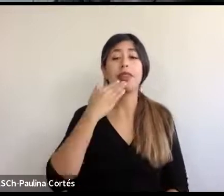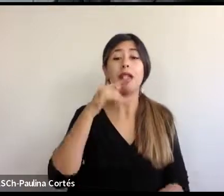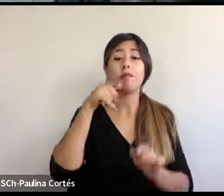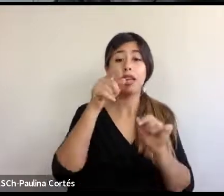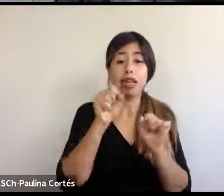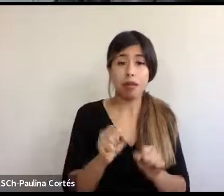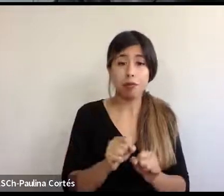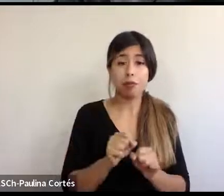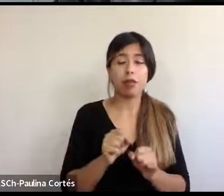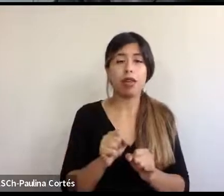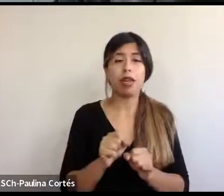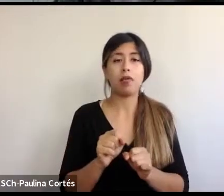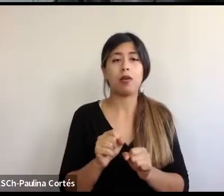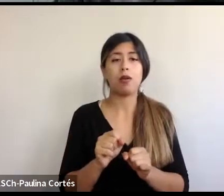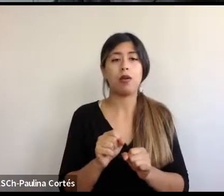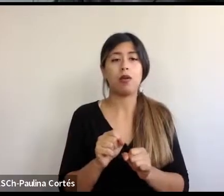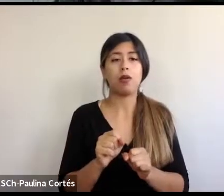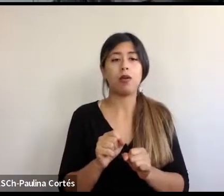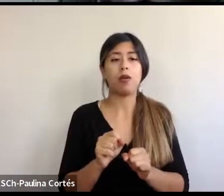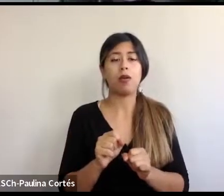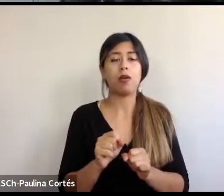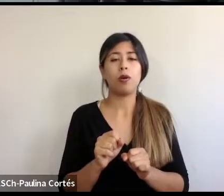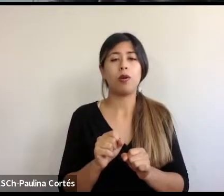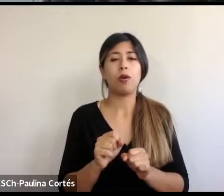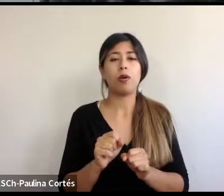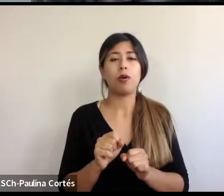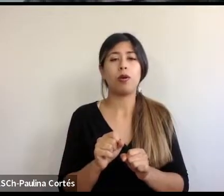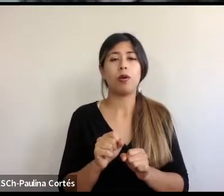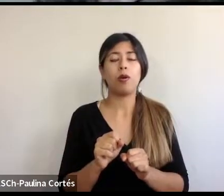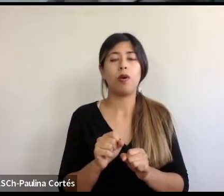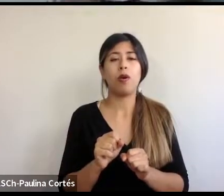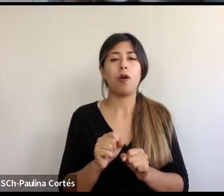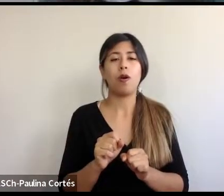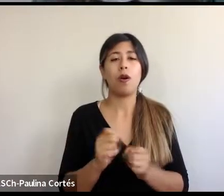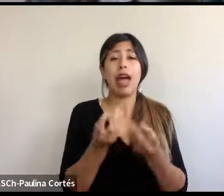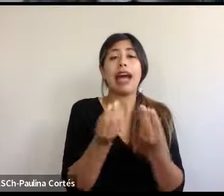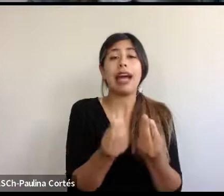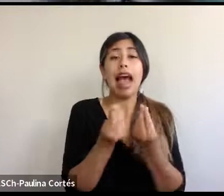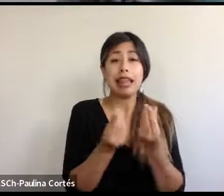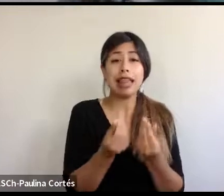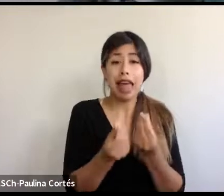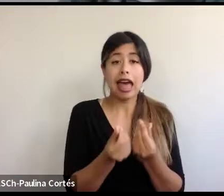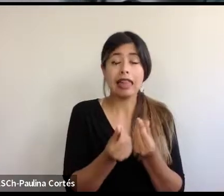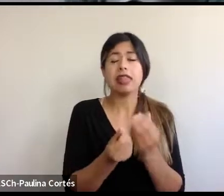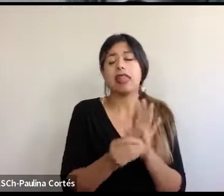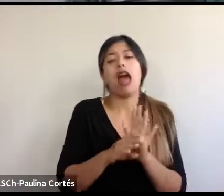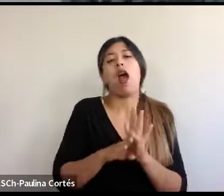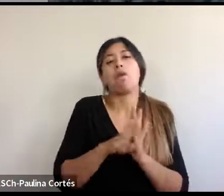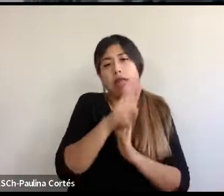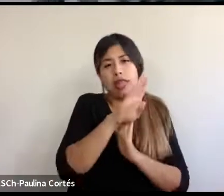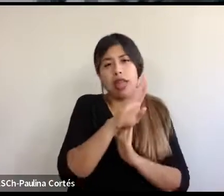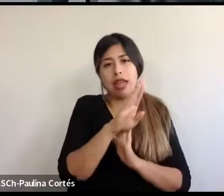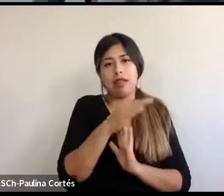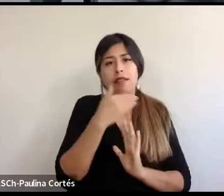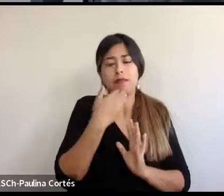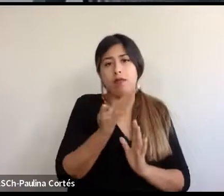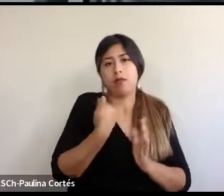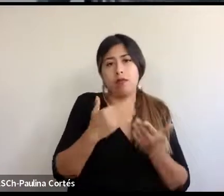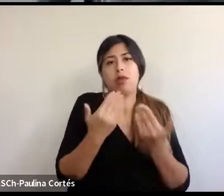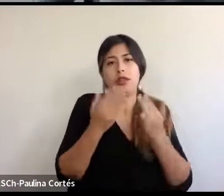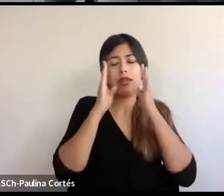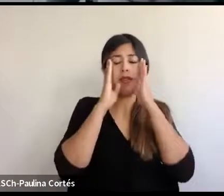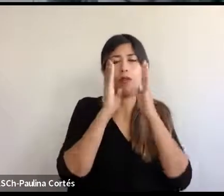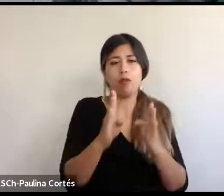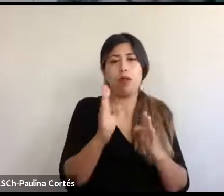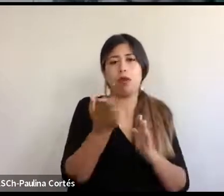the bar of quality in the program, because we really need to focus in our programming only for the best of the best. So I think